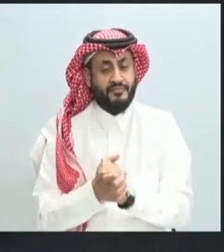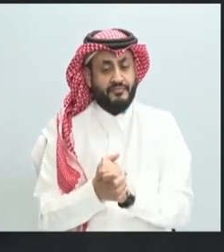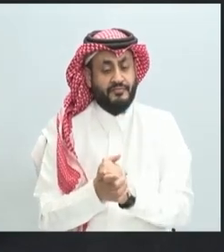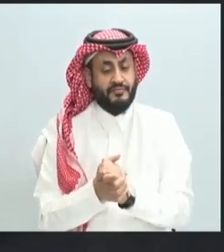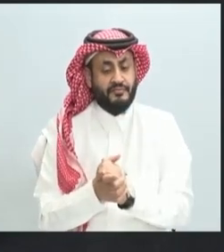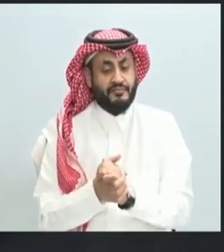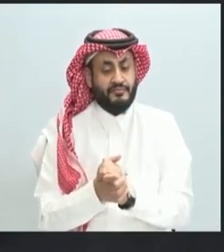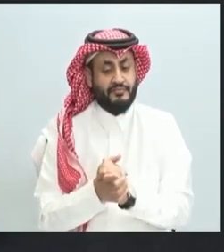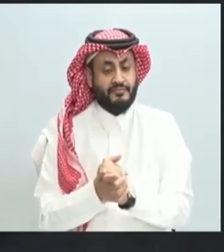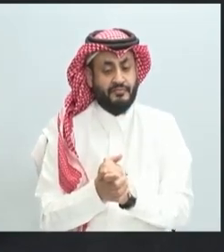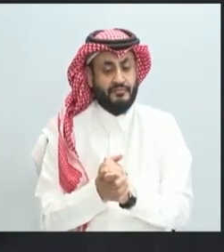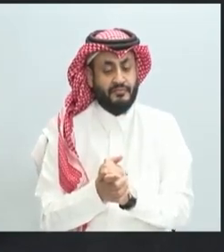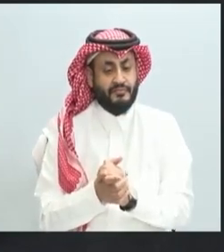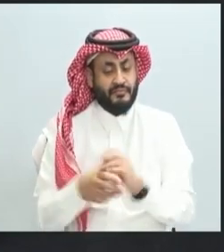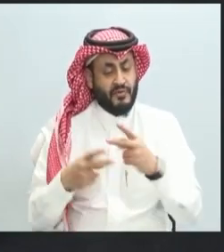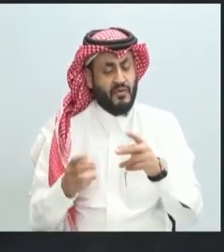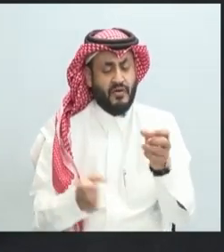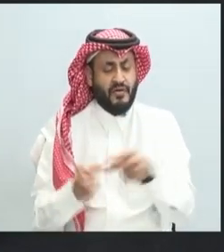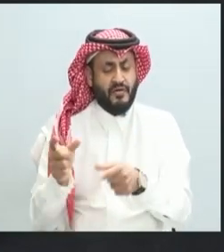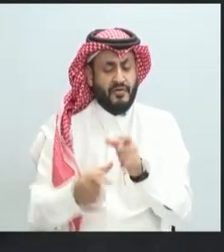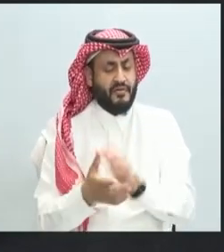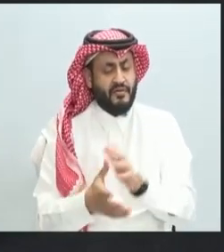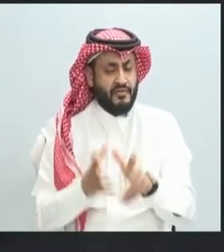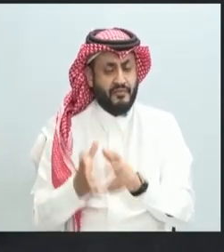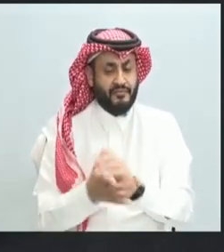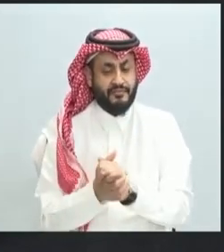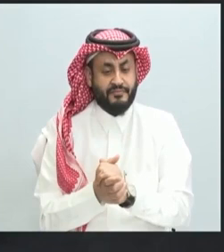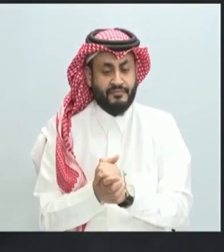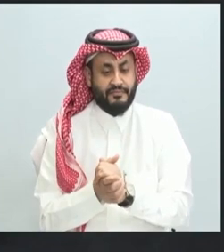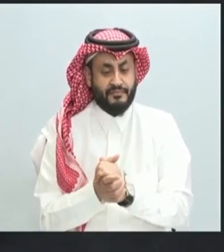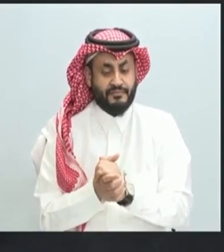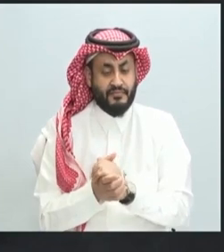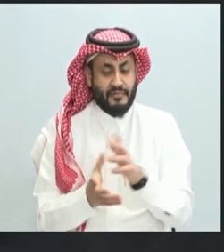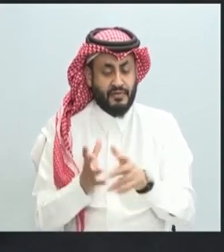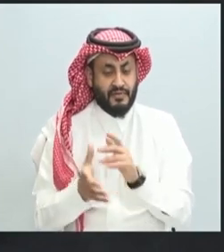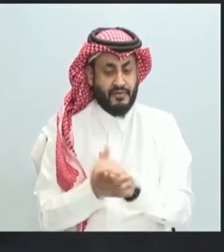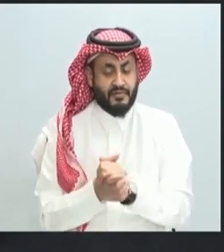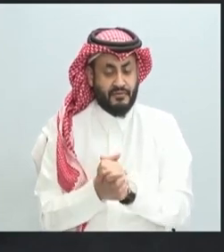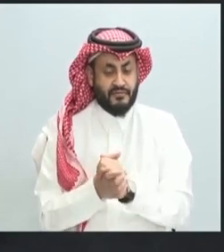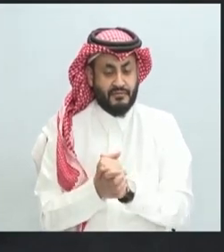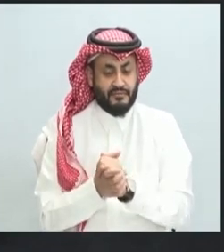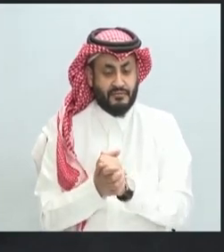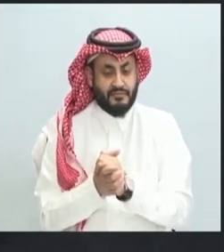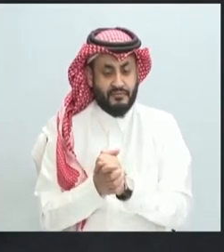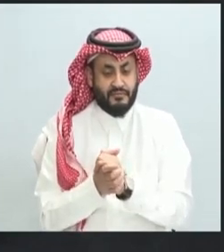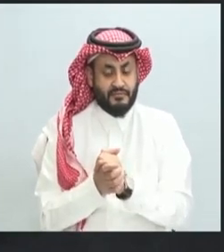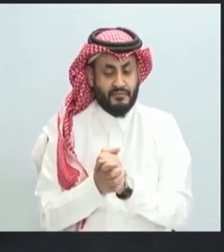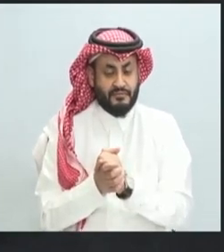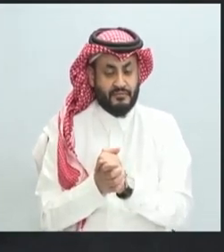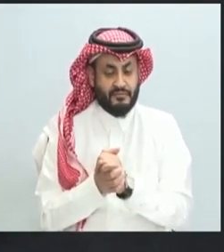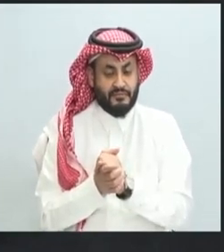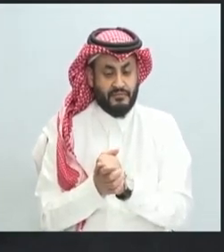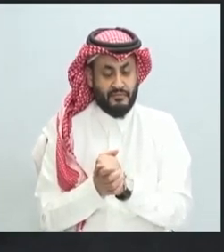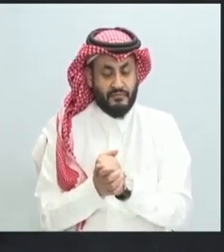sitting. So you can use these when you are trying to describe someone around you, to